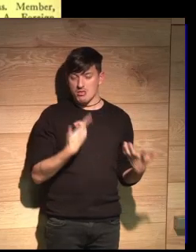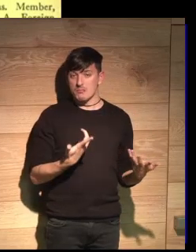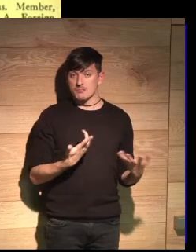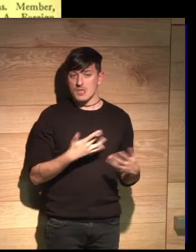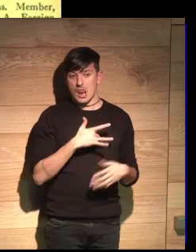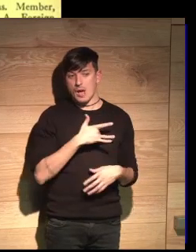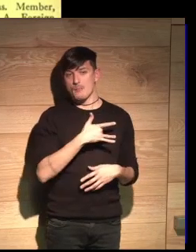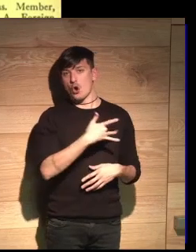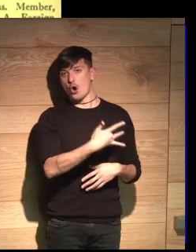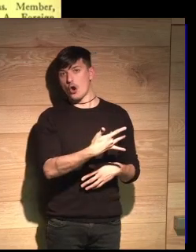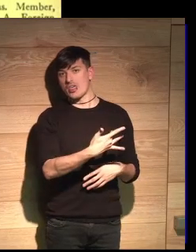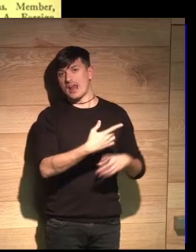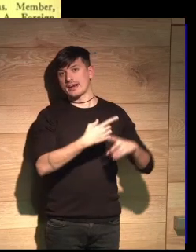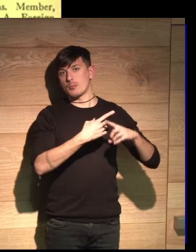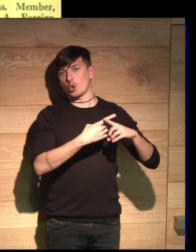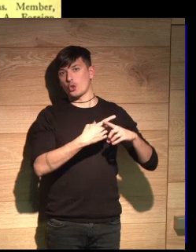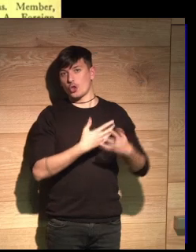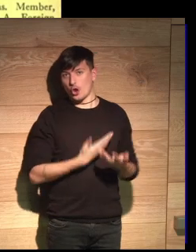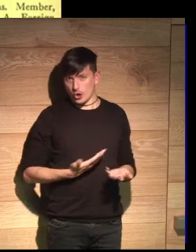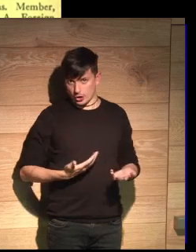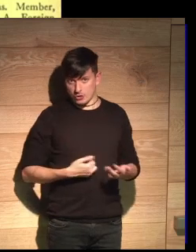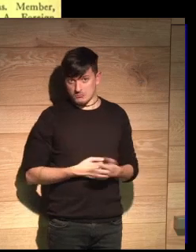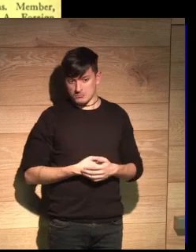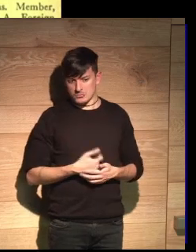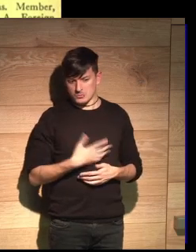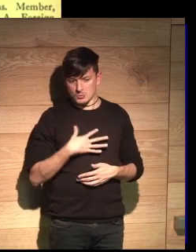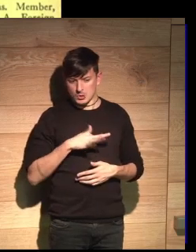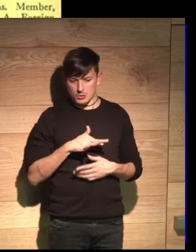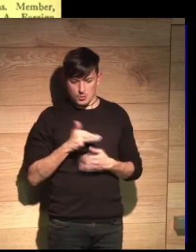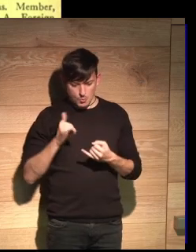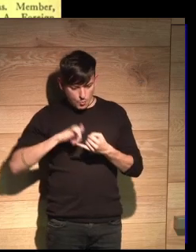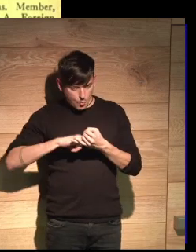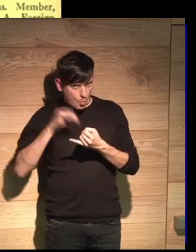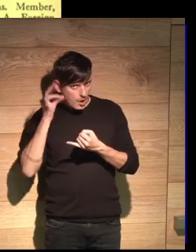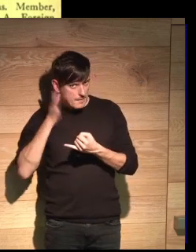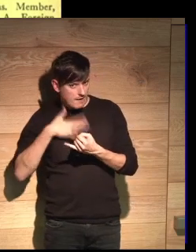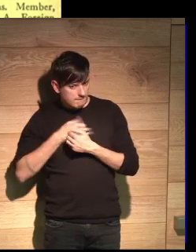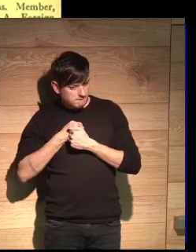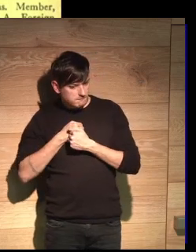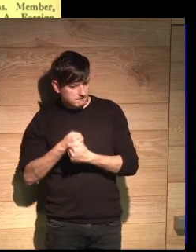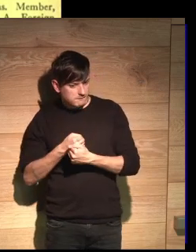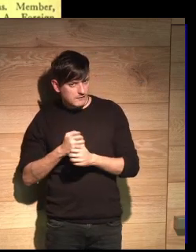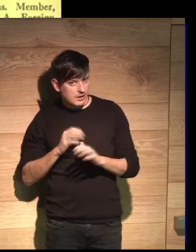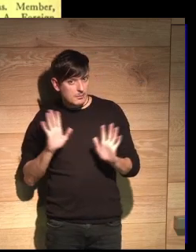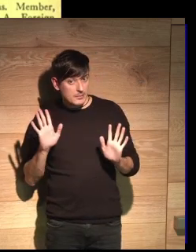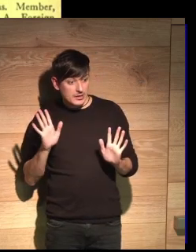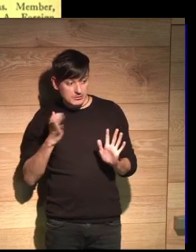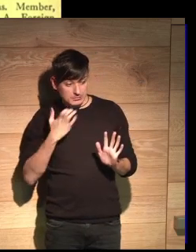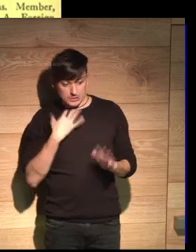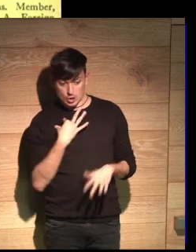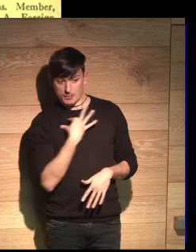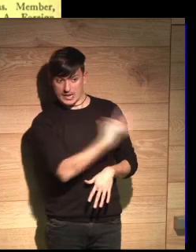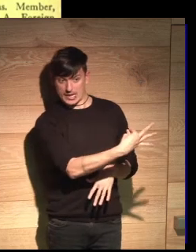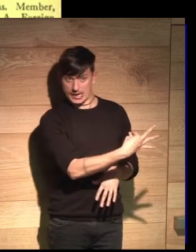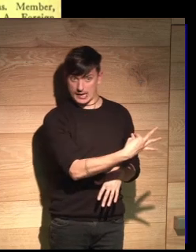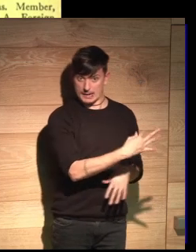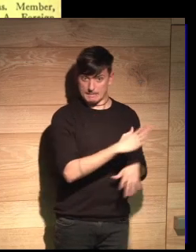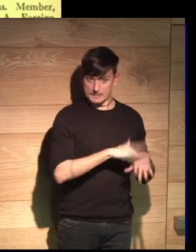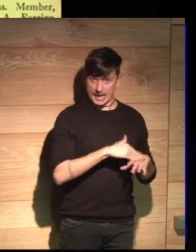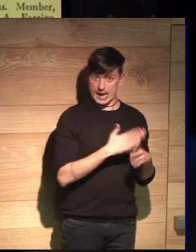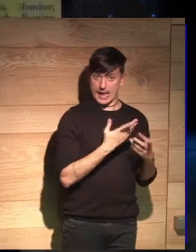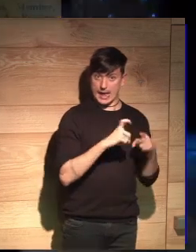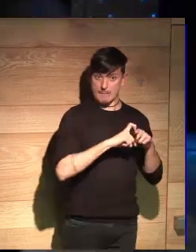of separating love from mating. So I may love my wife a lot, maybe I'm not the